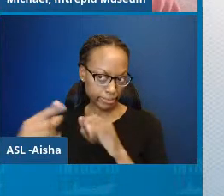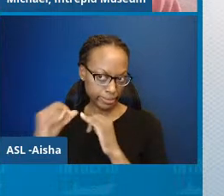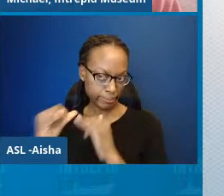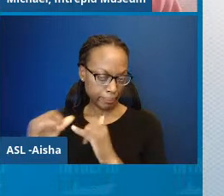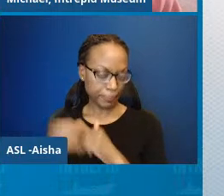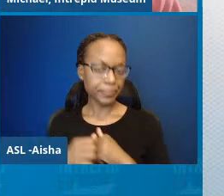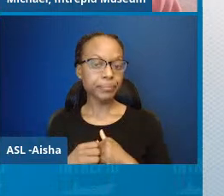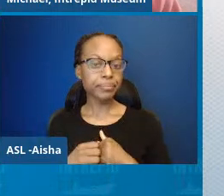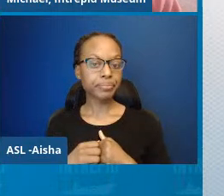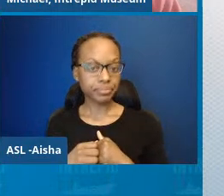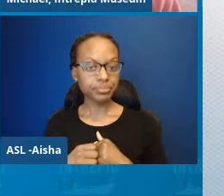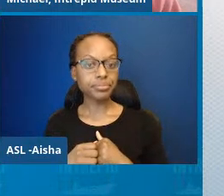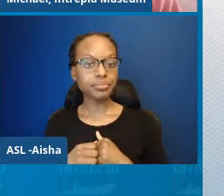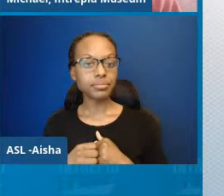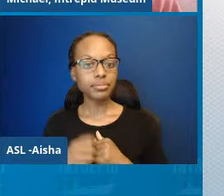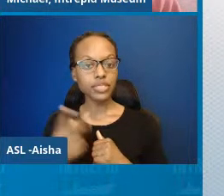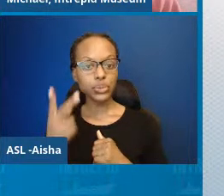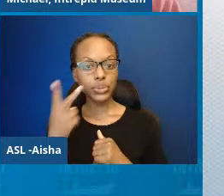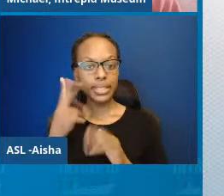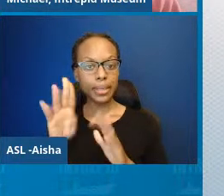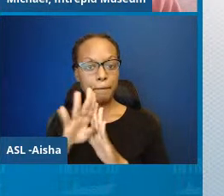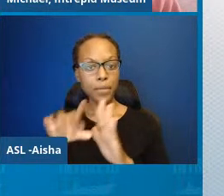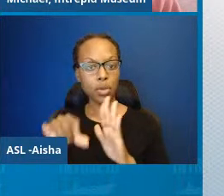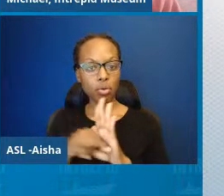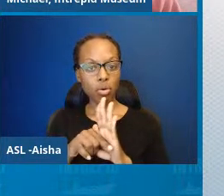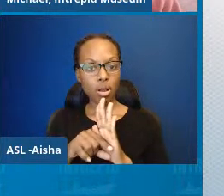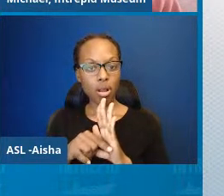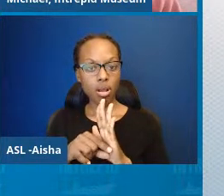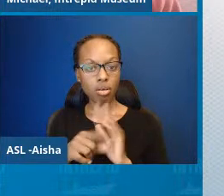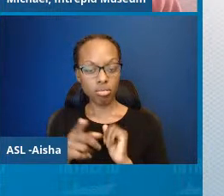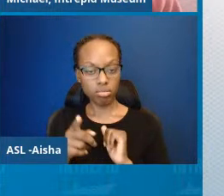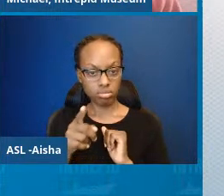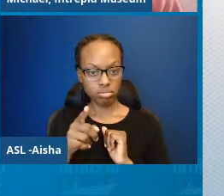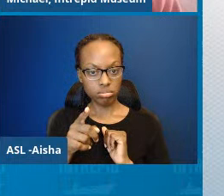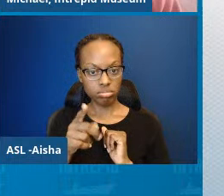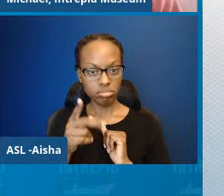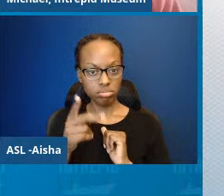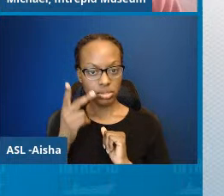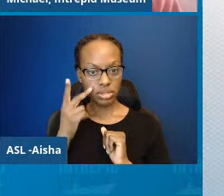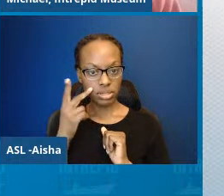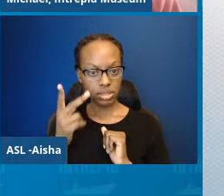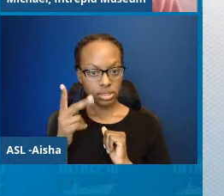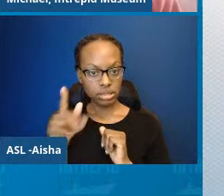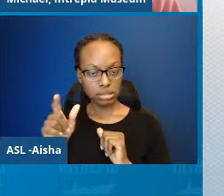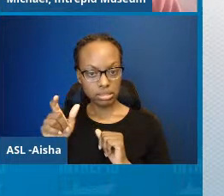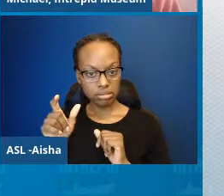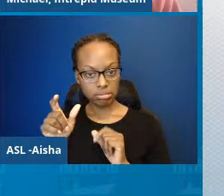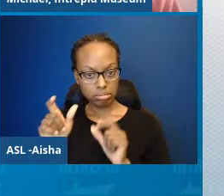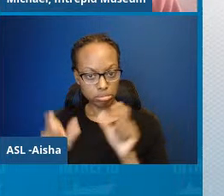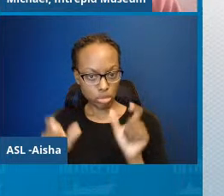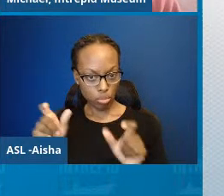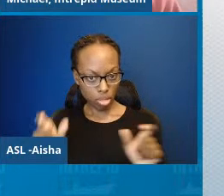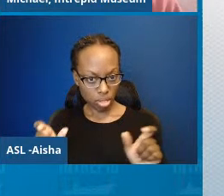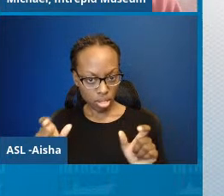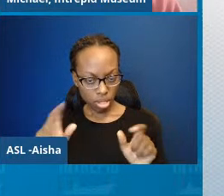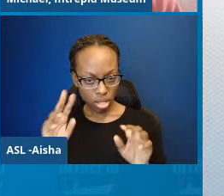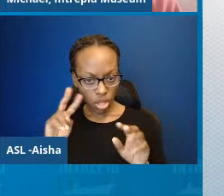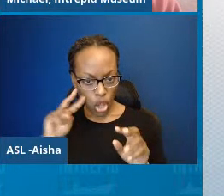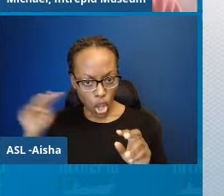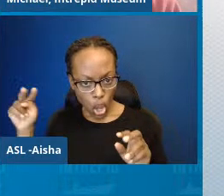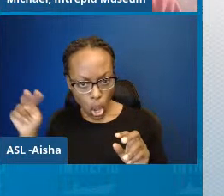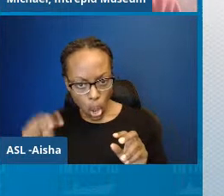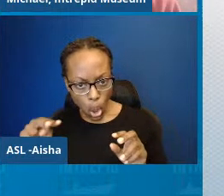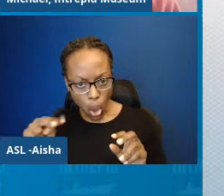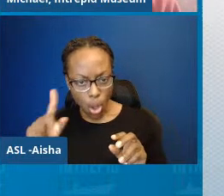see. But in the background, I notice there are some individuals focused on what appears to be